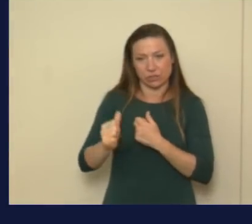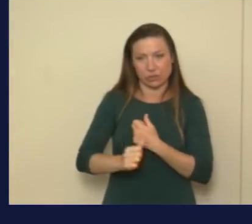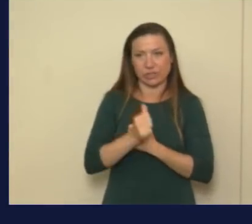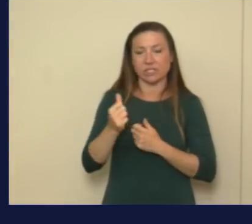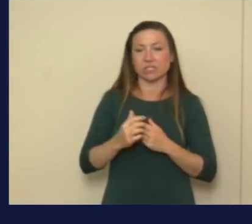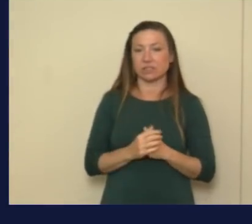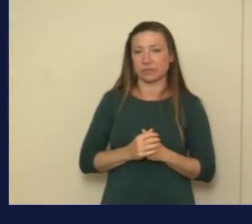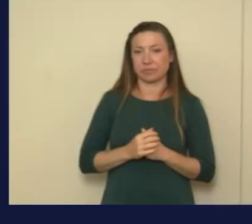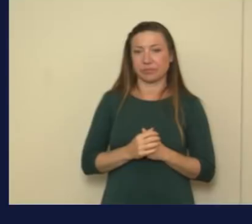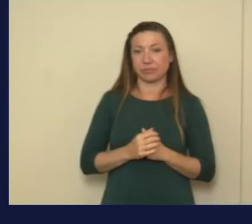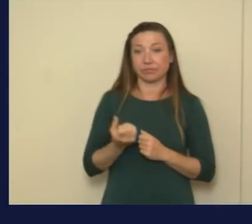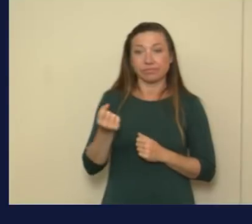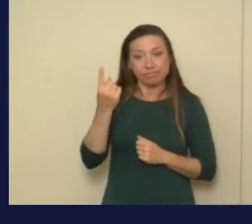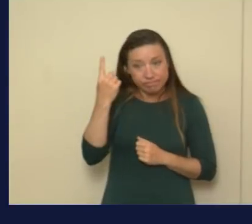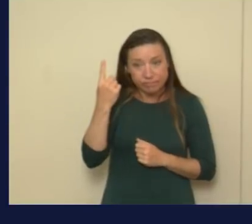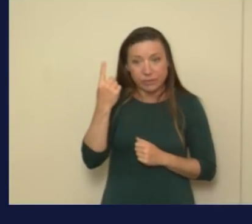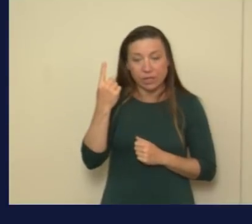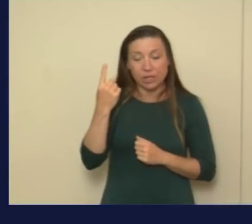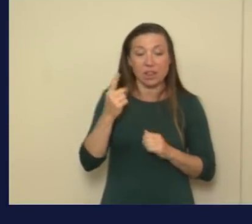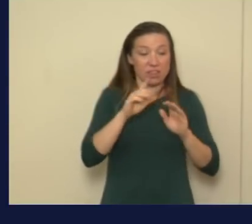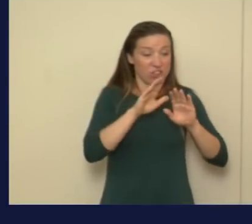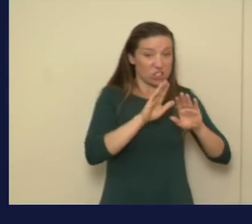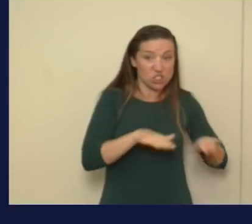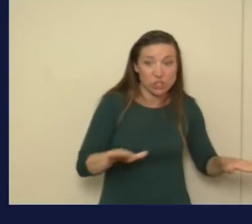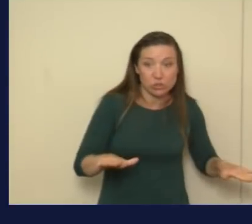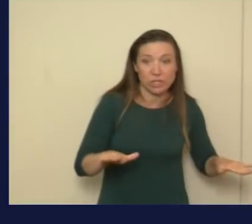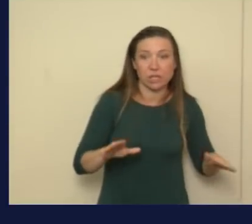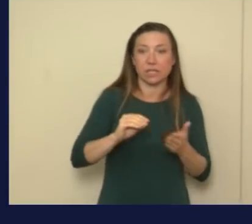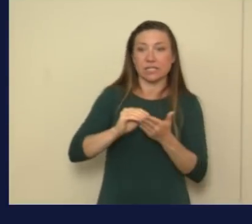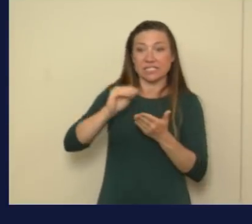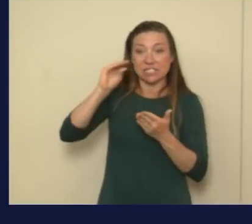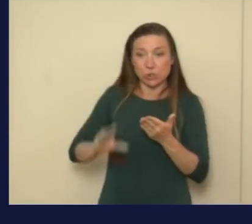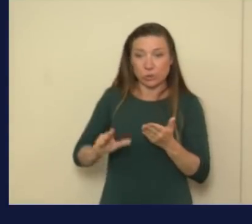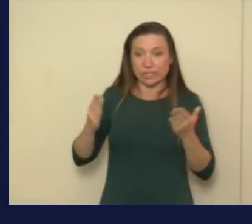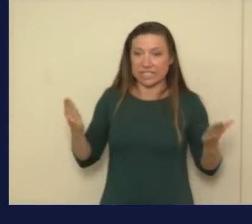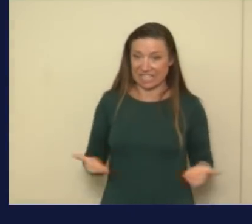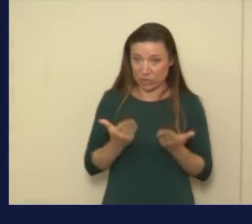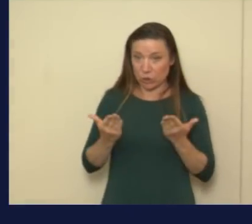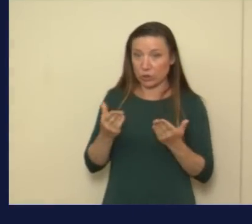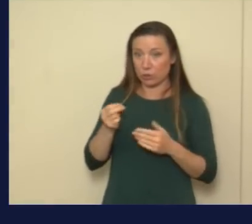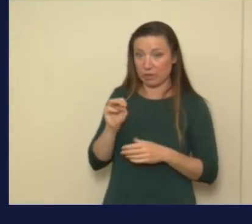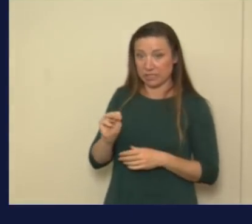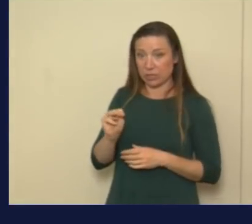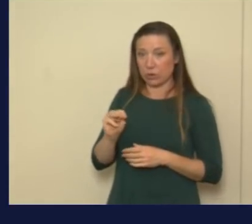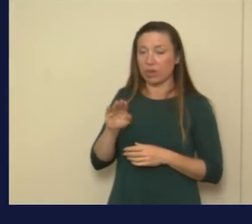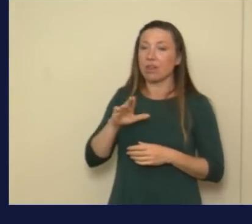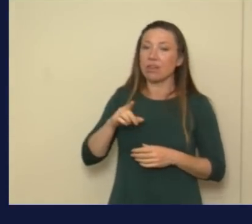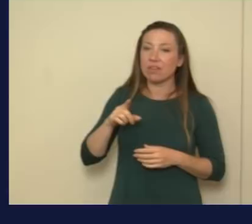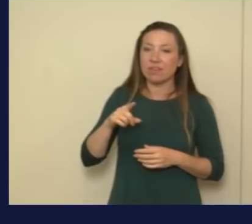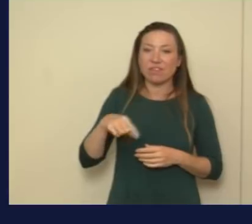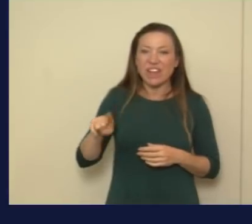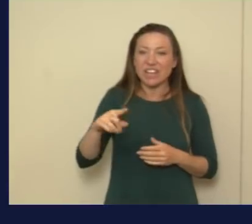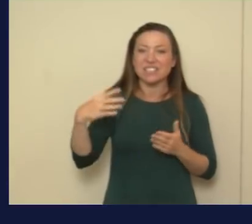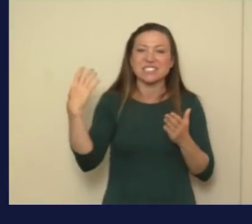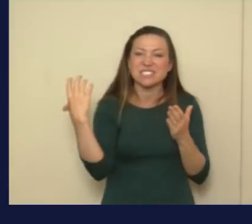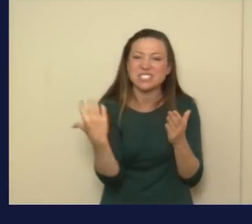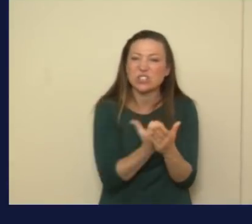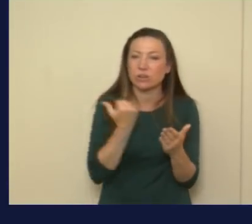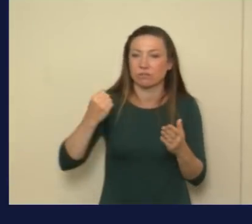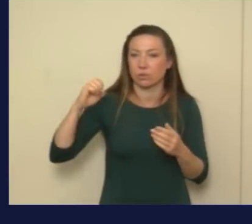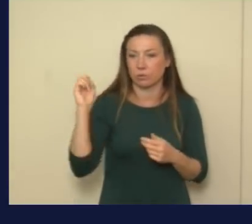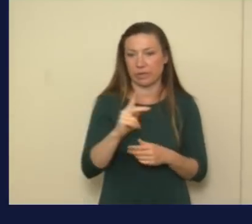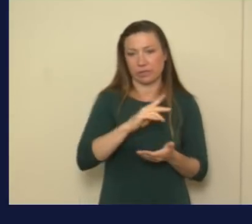The children in this state and the students deserve a chance to go back to school. They want to go to school, and their